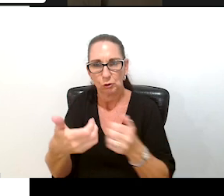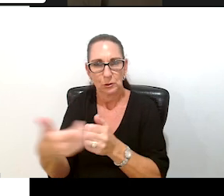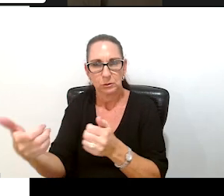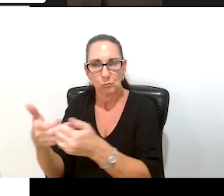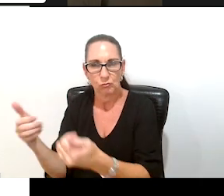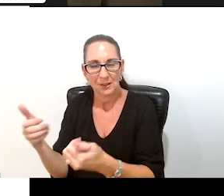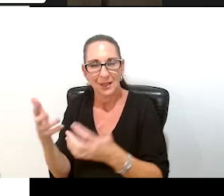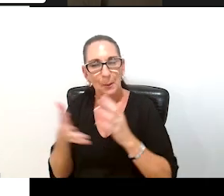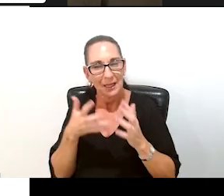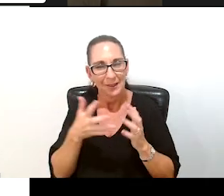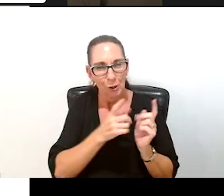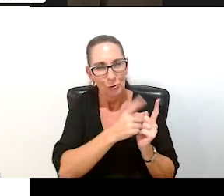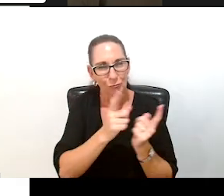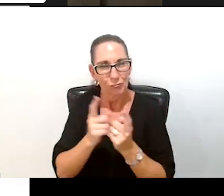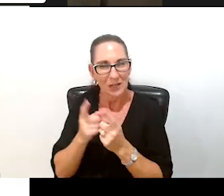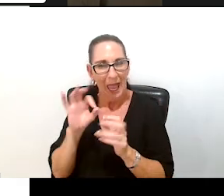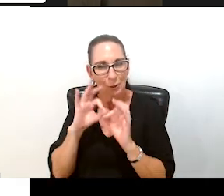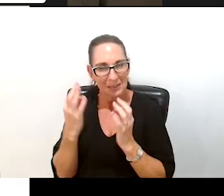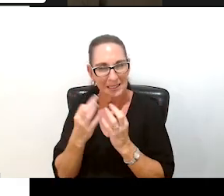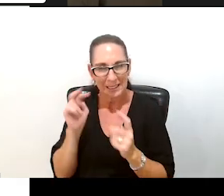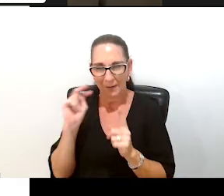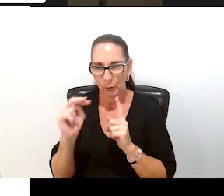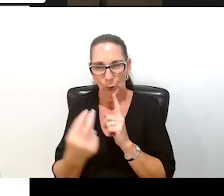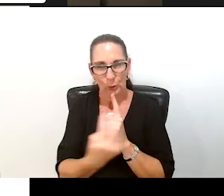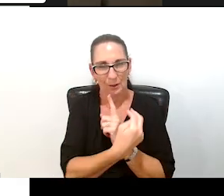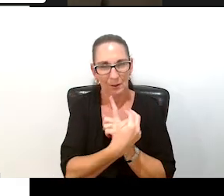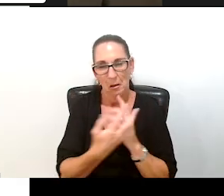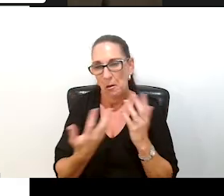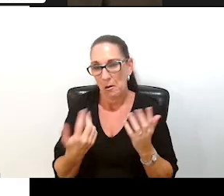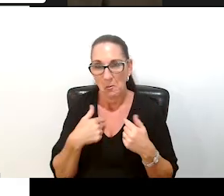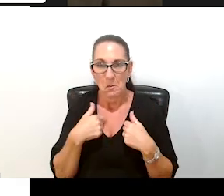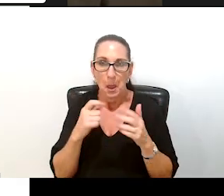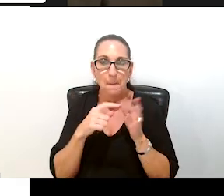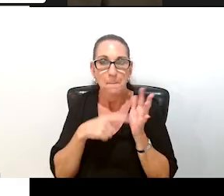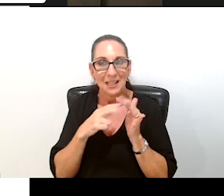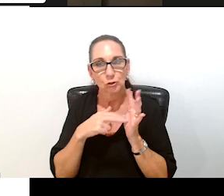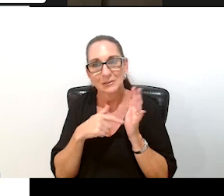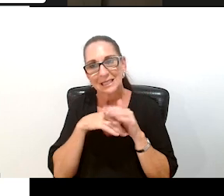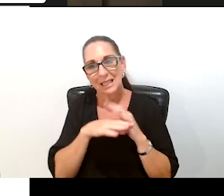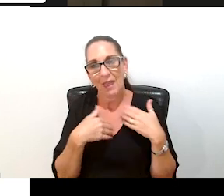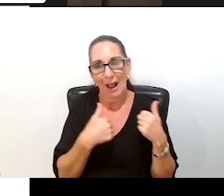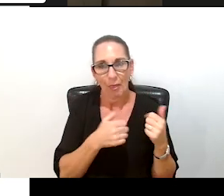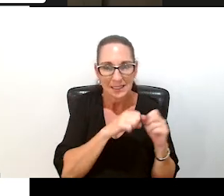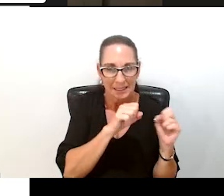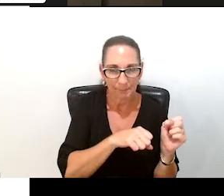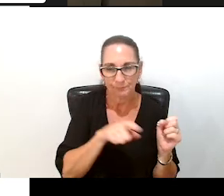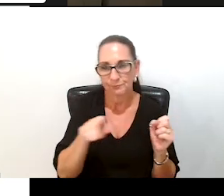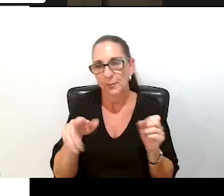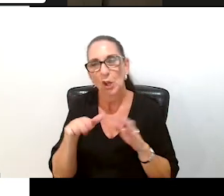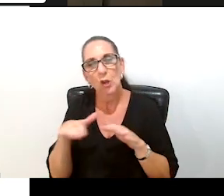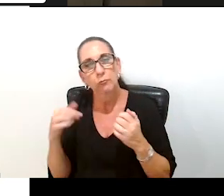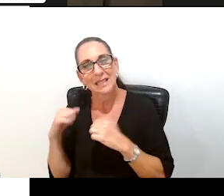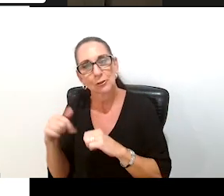of different aspects of our life. So they might know us as patients of the health system, or clients of the child